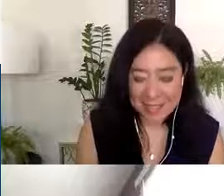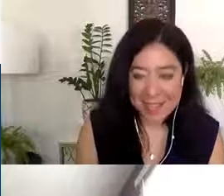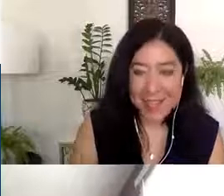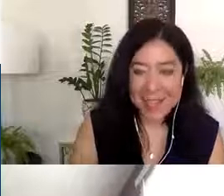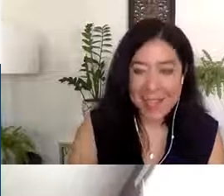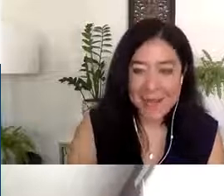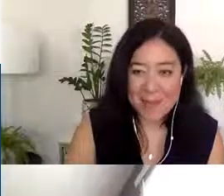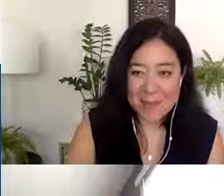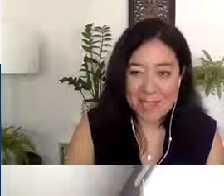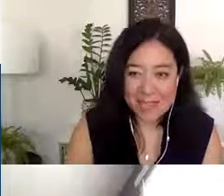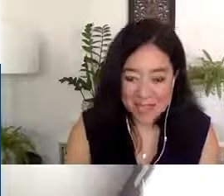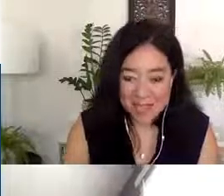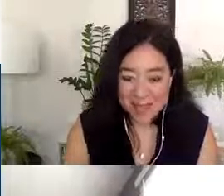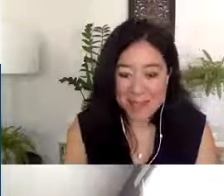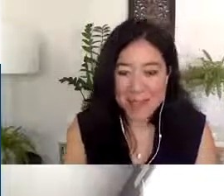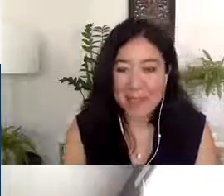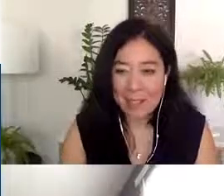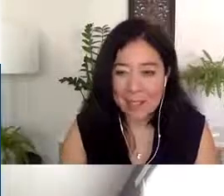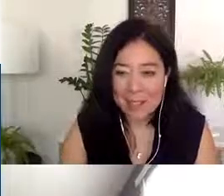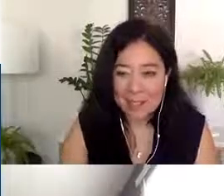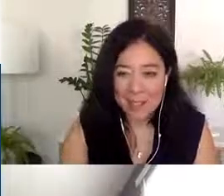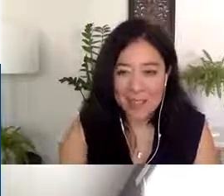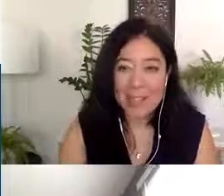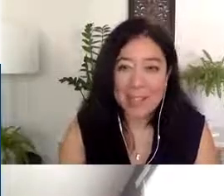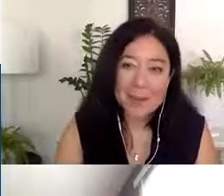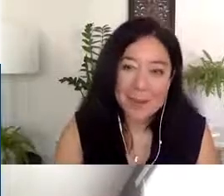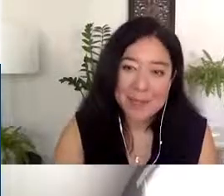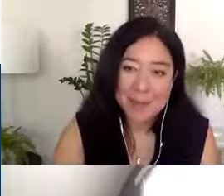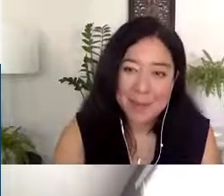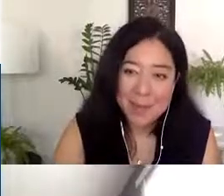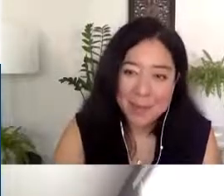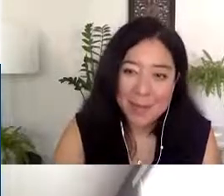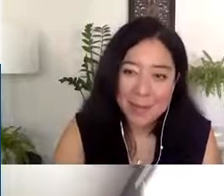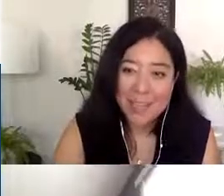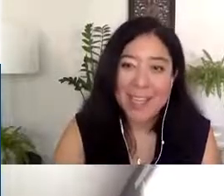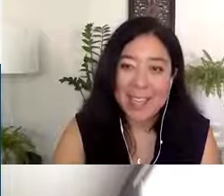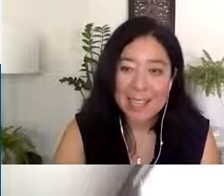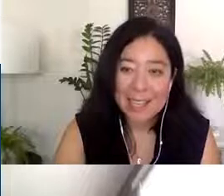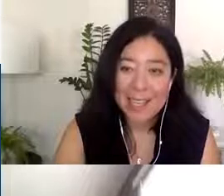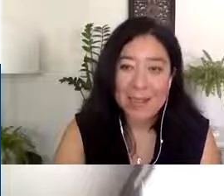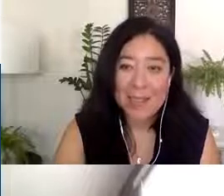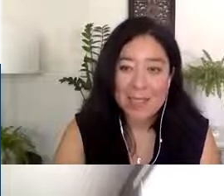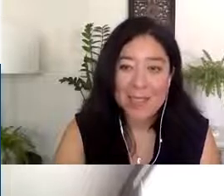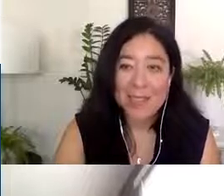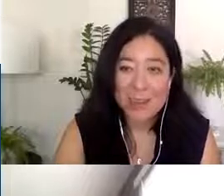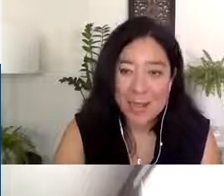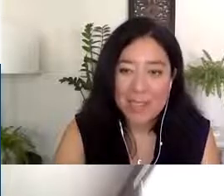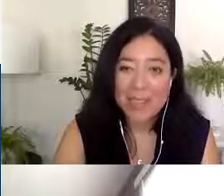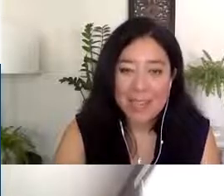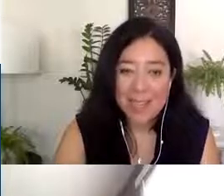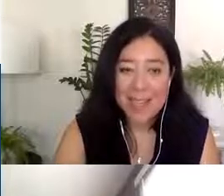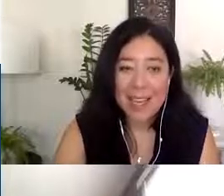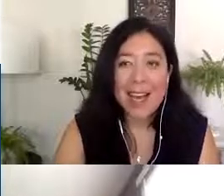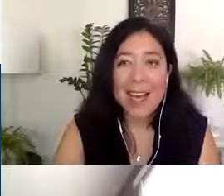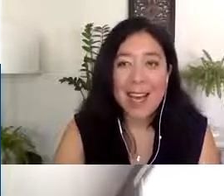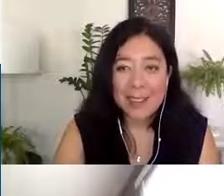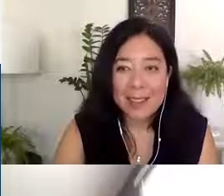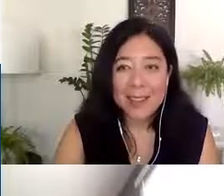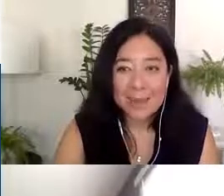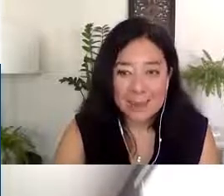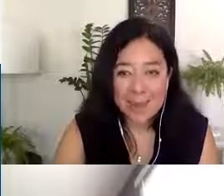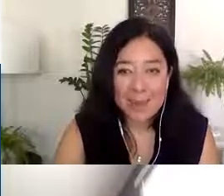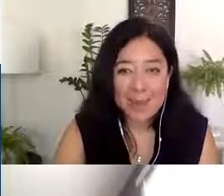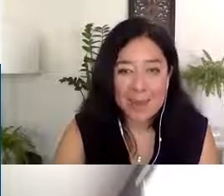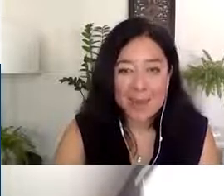So anyways, welcome everyone, and thank you for participating in this virtual conversation this afternoon. Before we begin, just a little bit